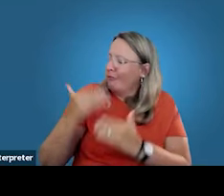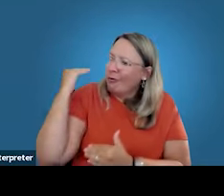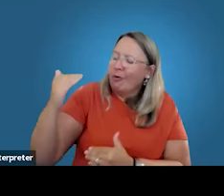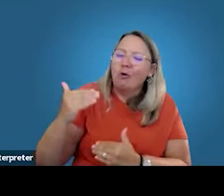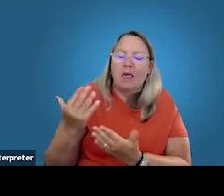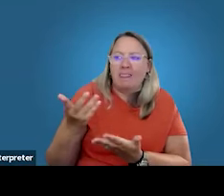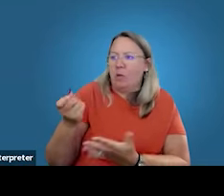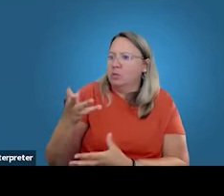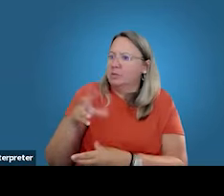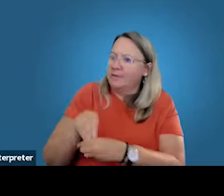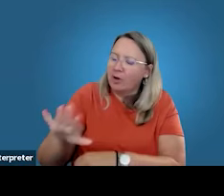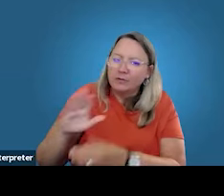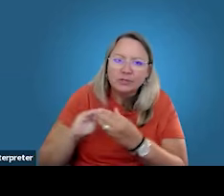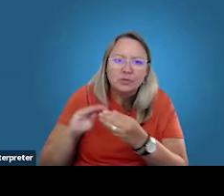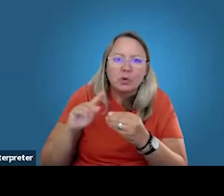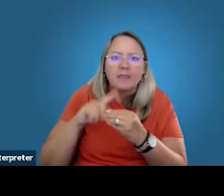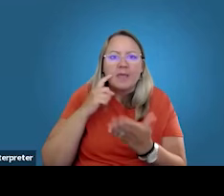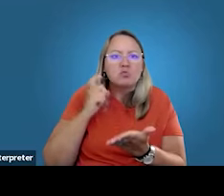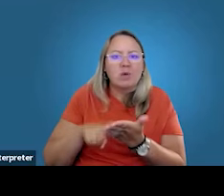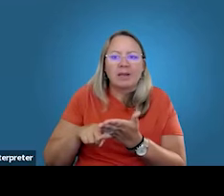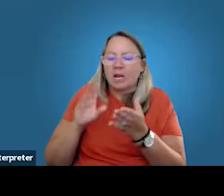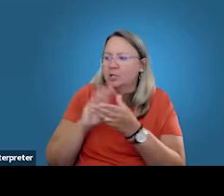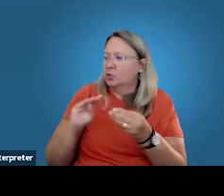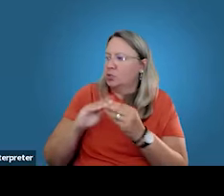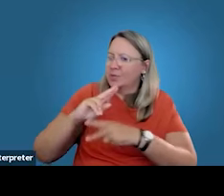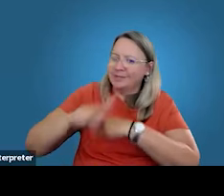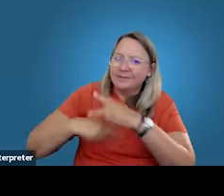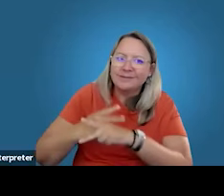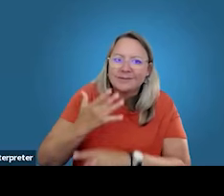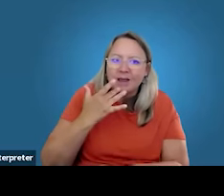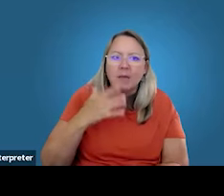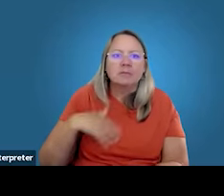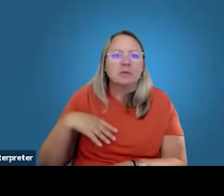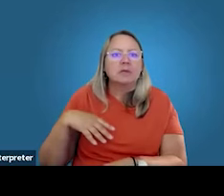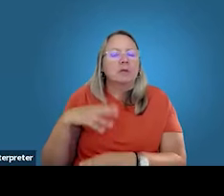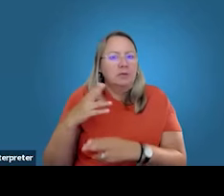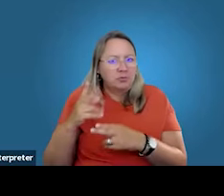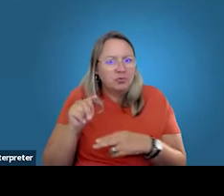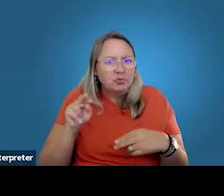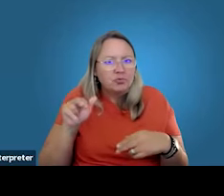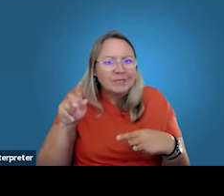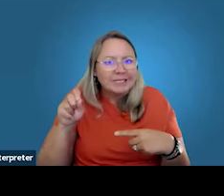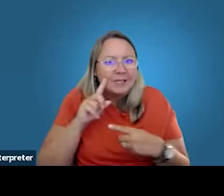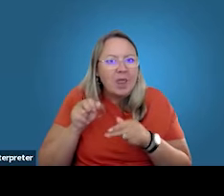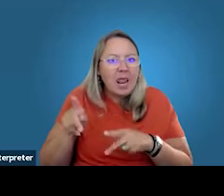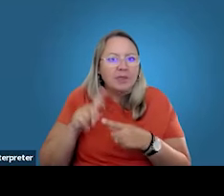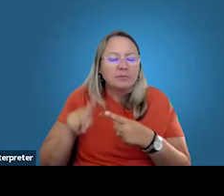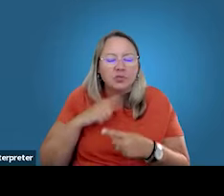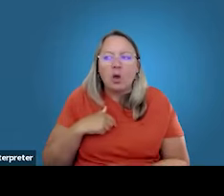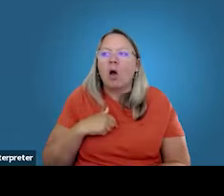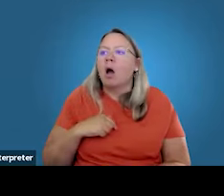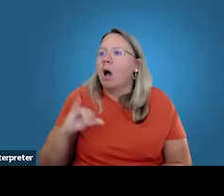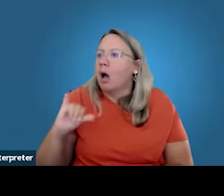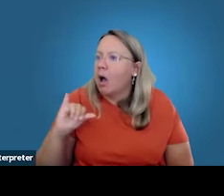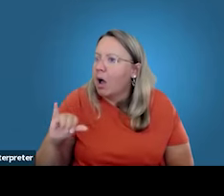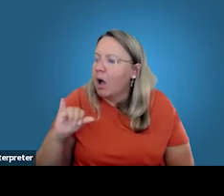engage with your story, there are recognizable story types and tropes that you can use that enable them to lean in, enable them to